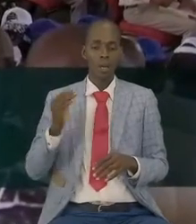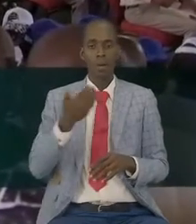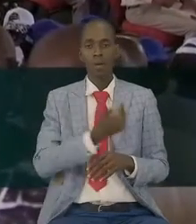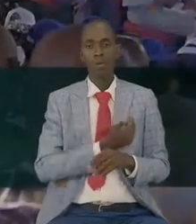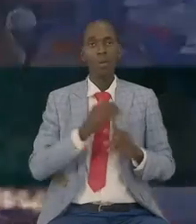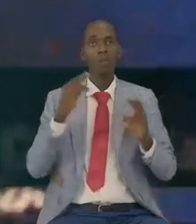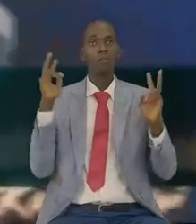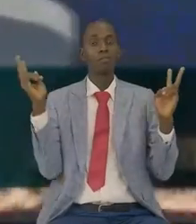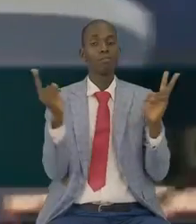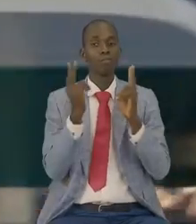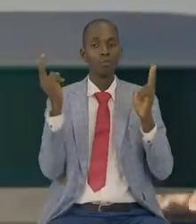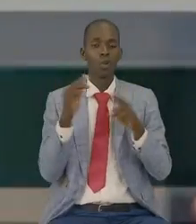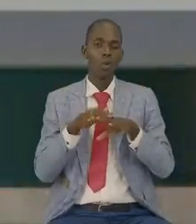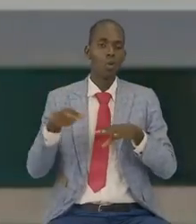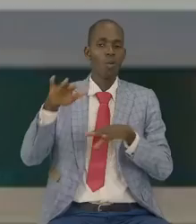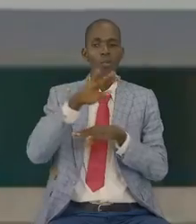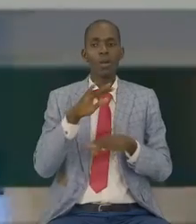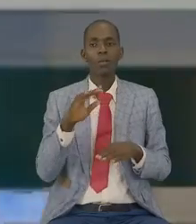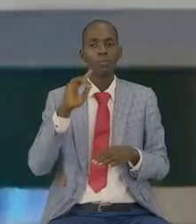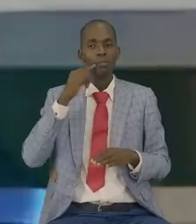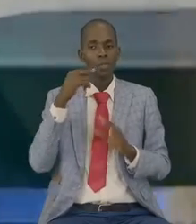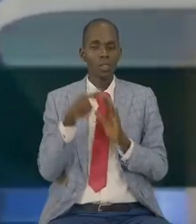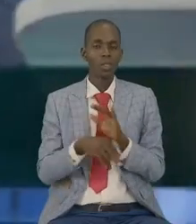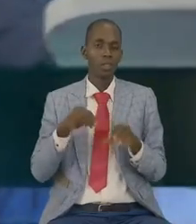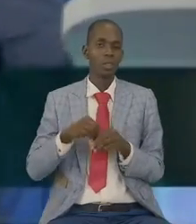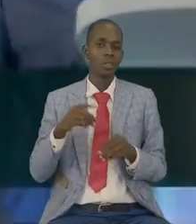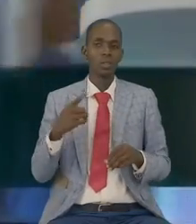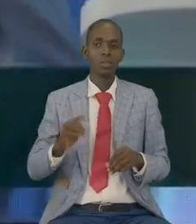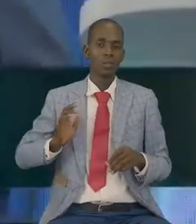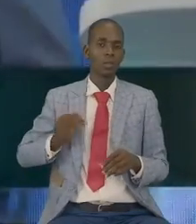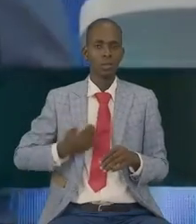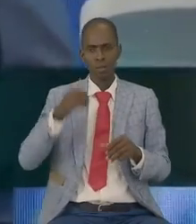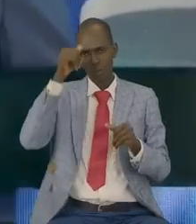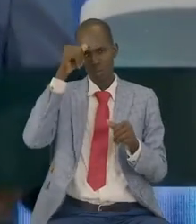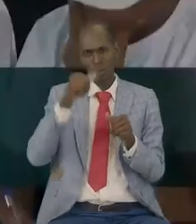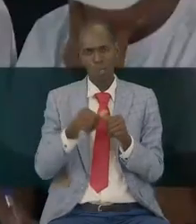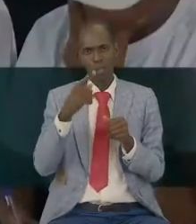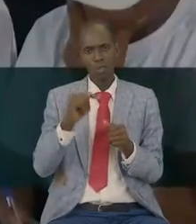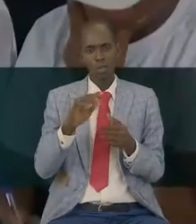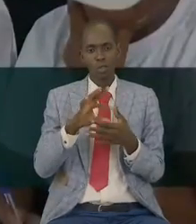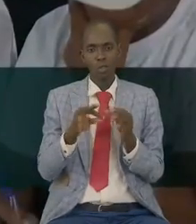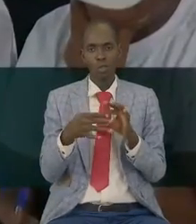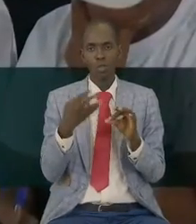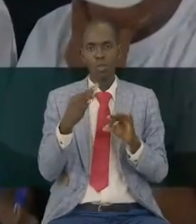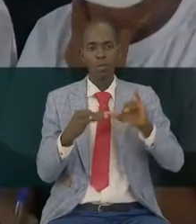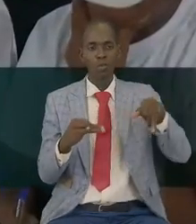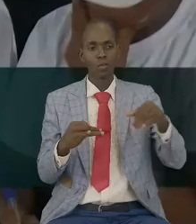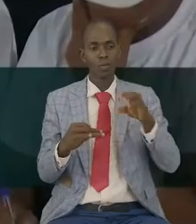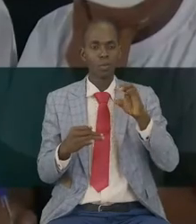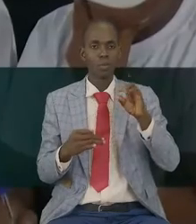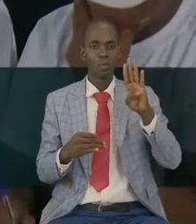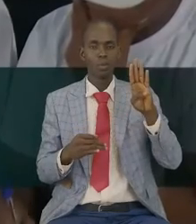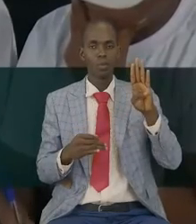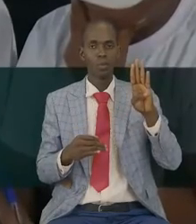over bitterness in the soul. I'm sure you remember the story of Job. Job had